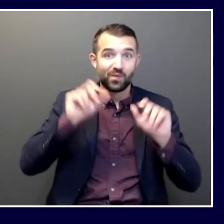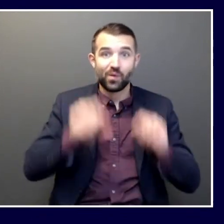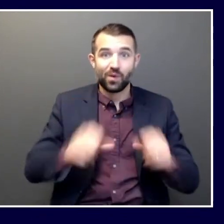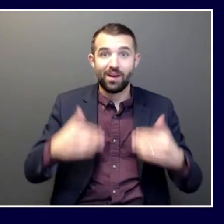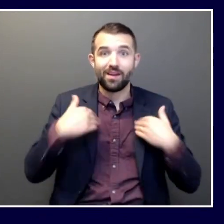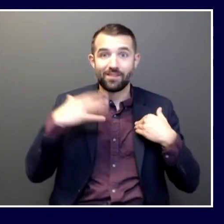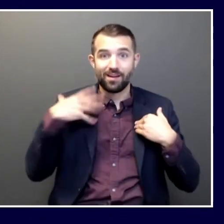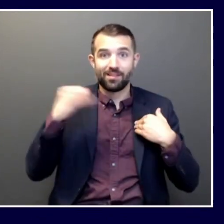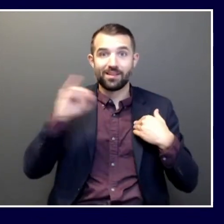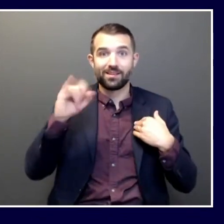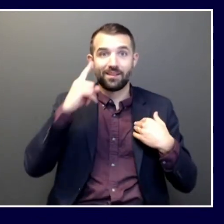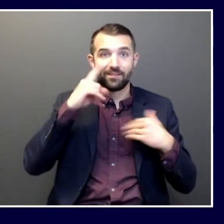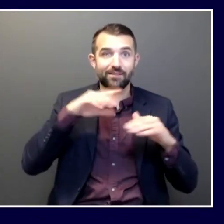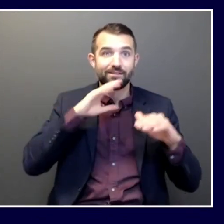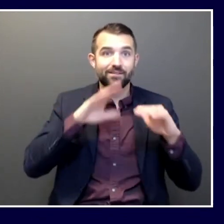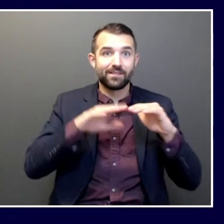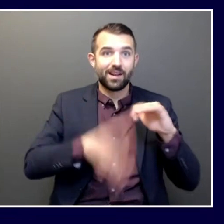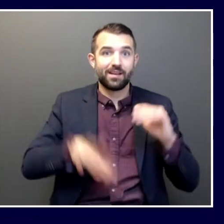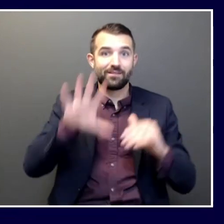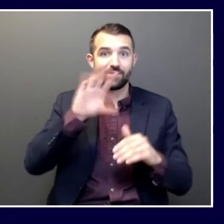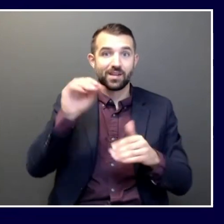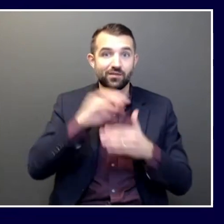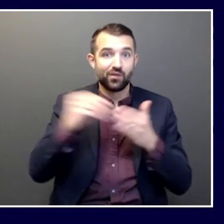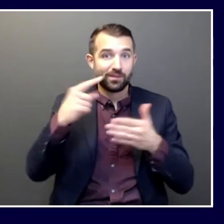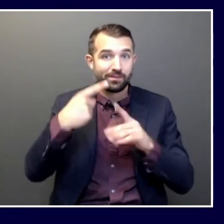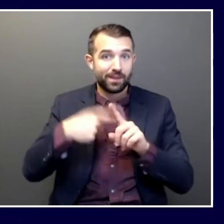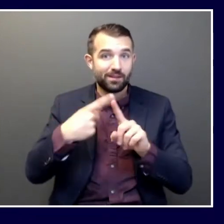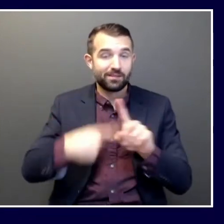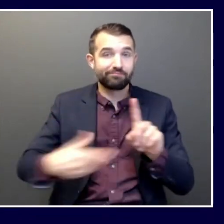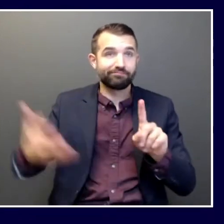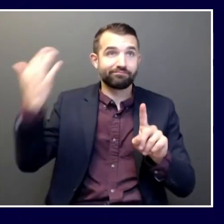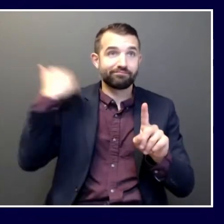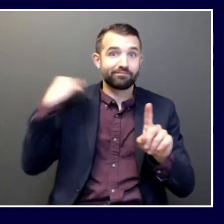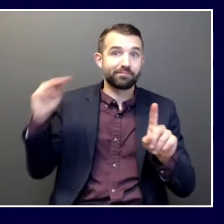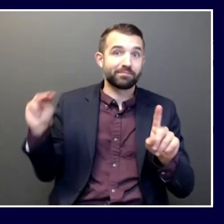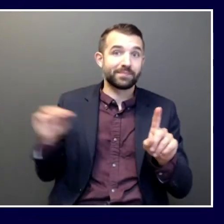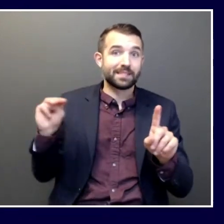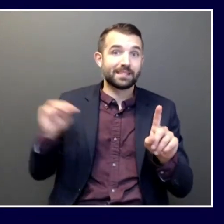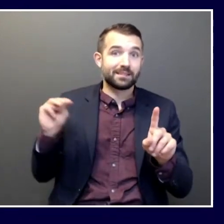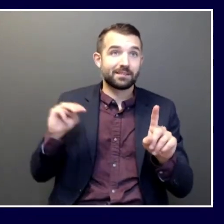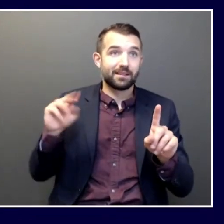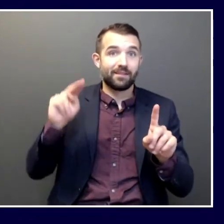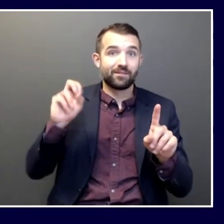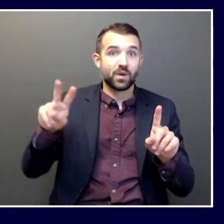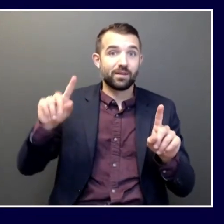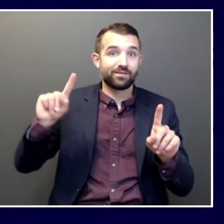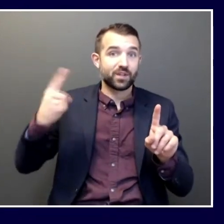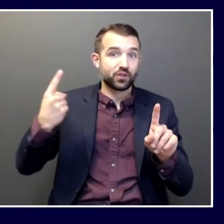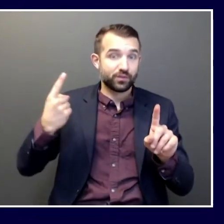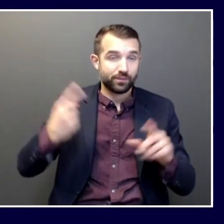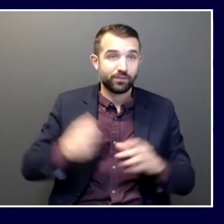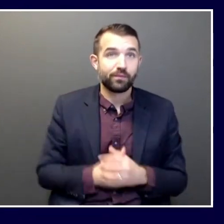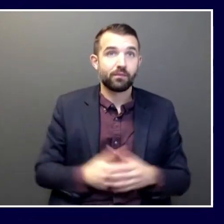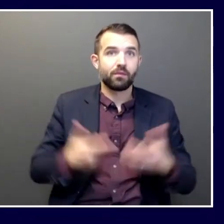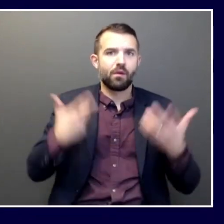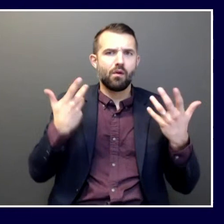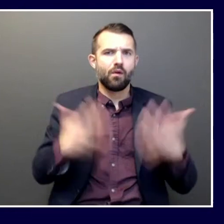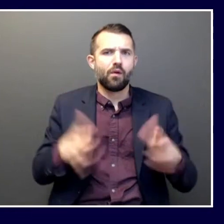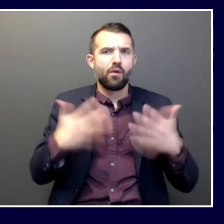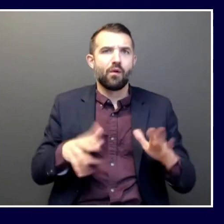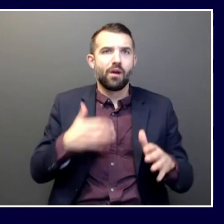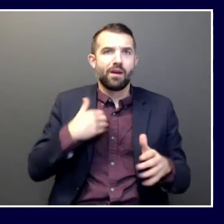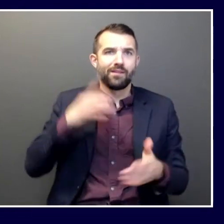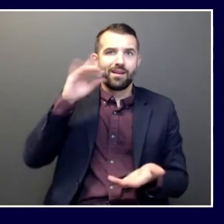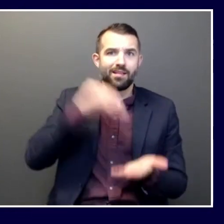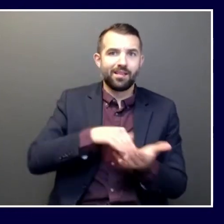Since the launch of open enrollment on Monday, November 1st, 8,500 people have visited